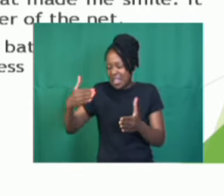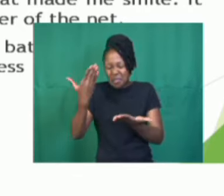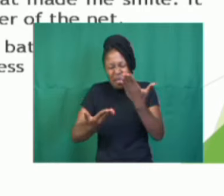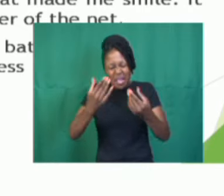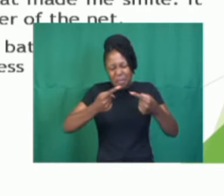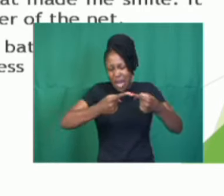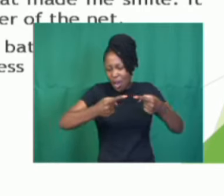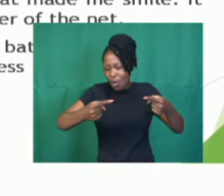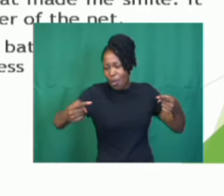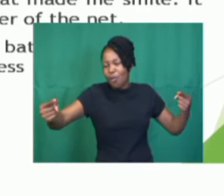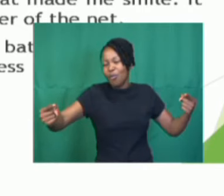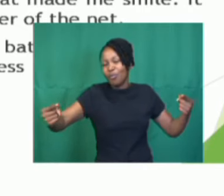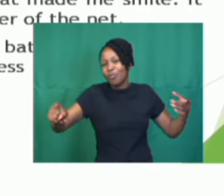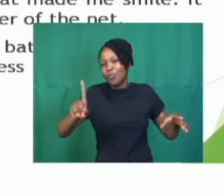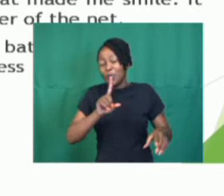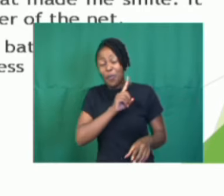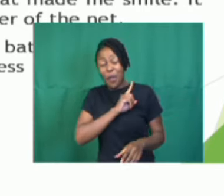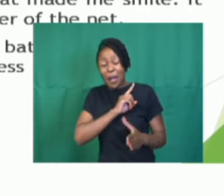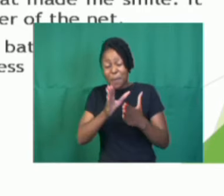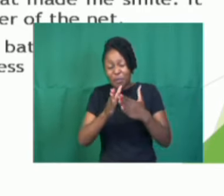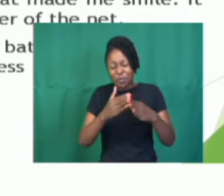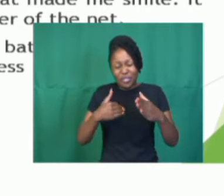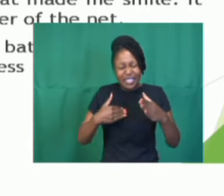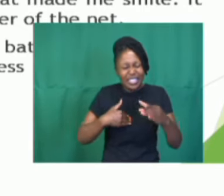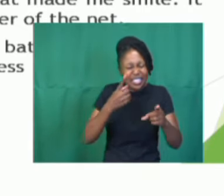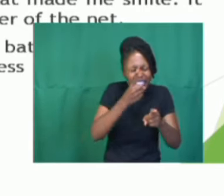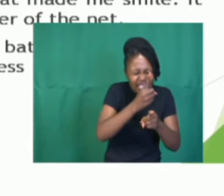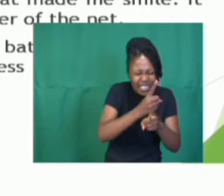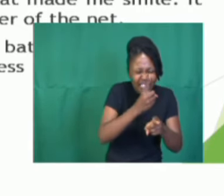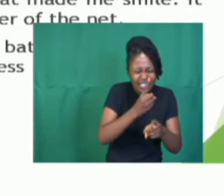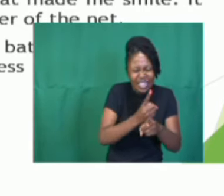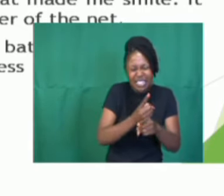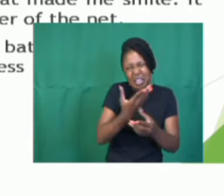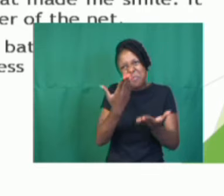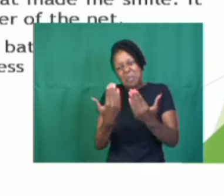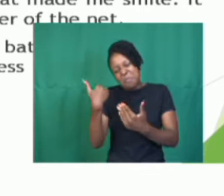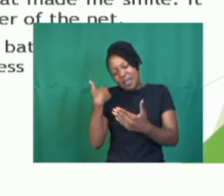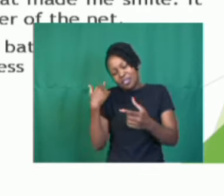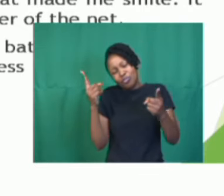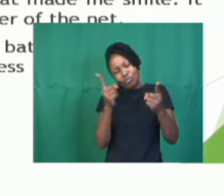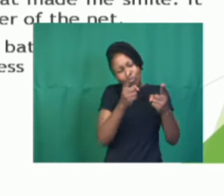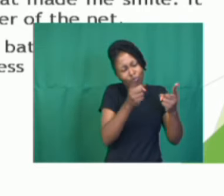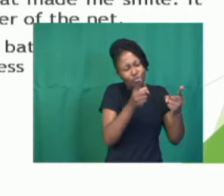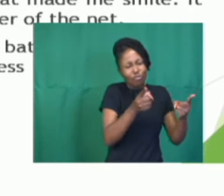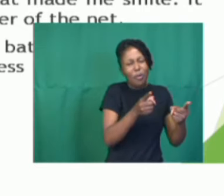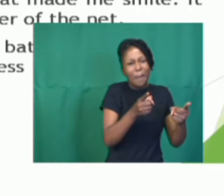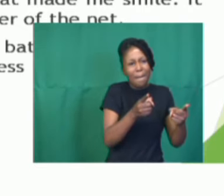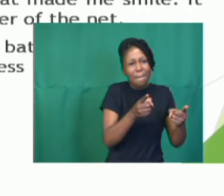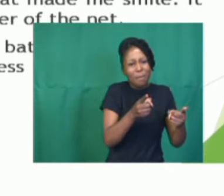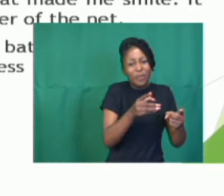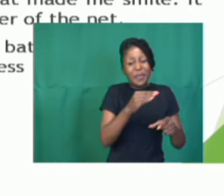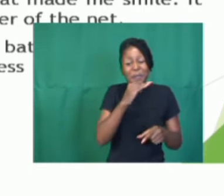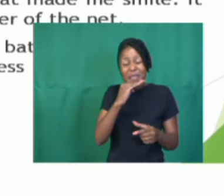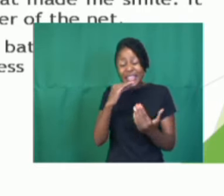been dealing with sentences that are quite short, which further maintains